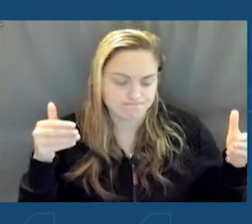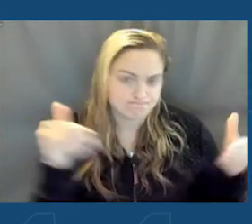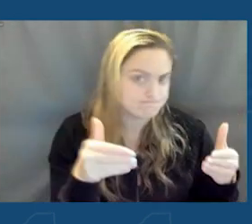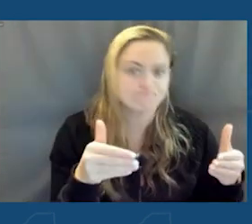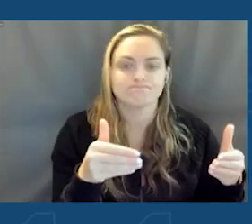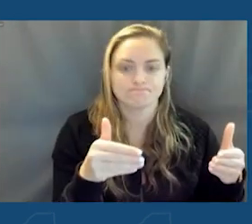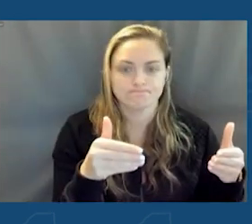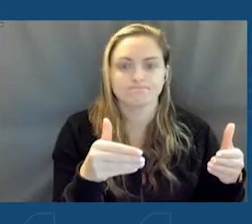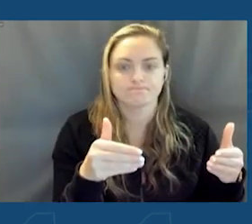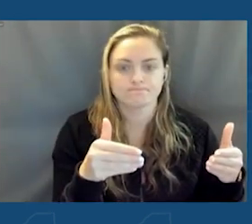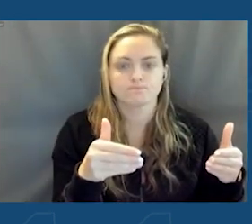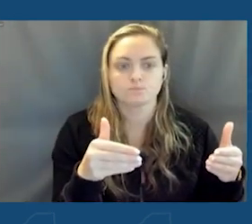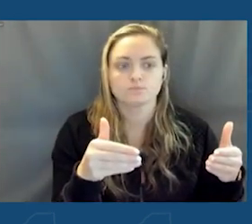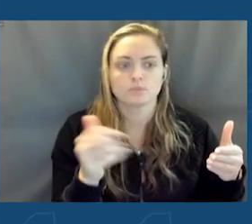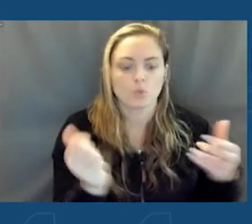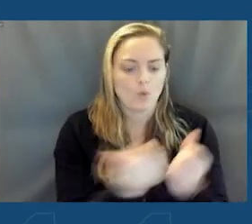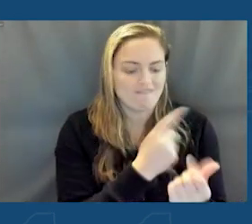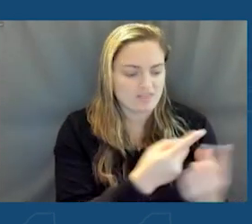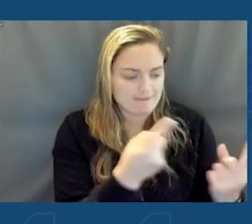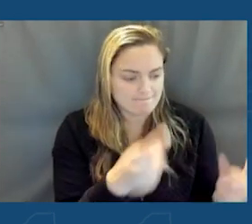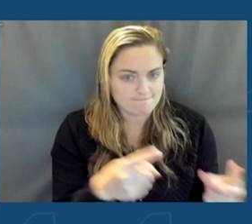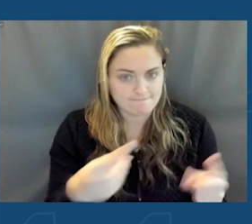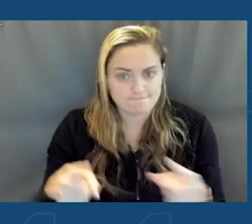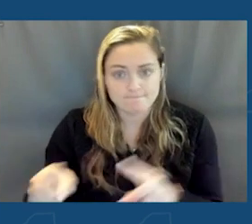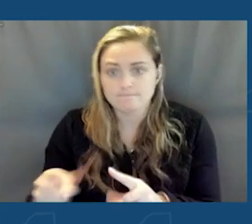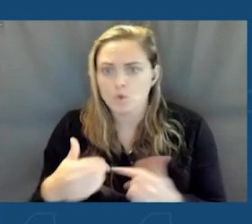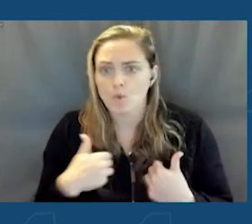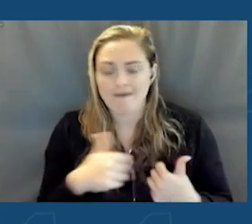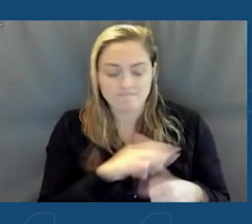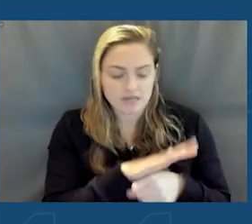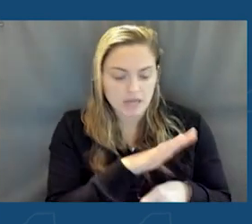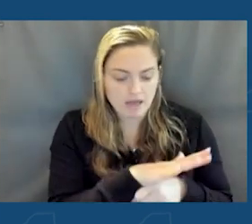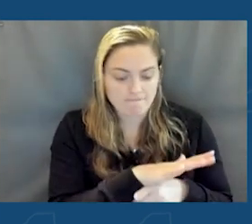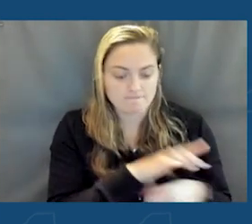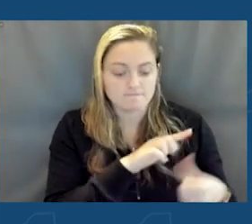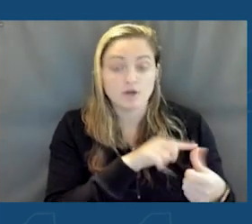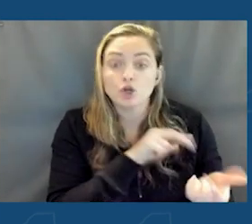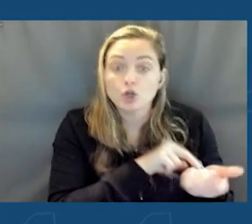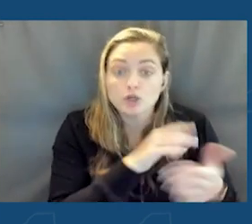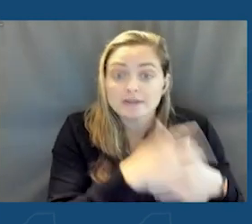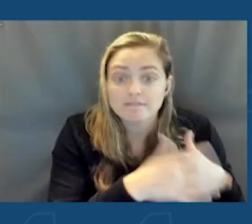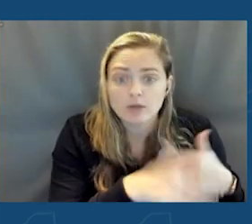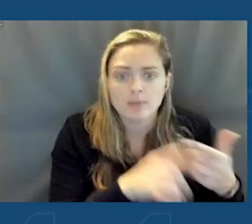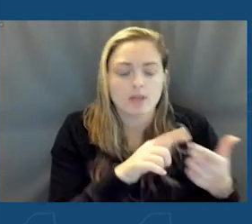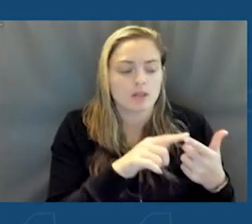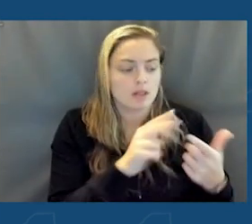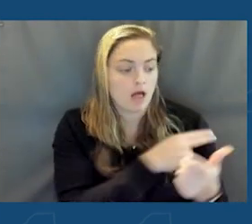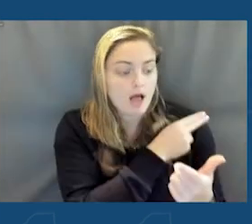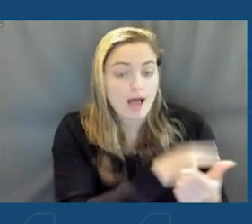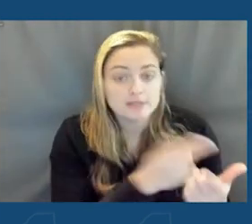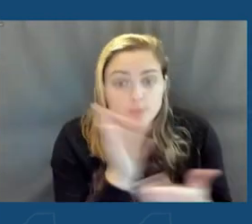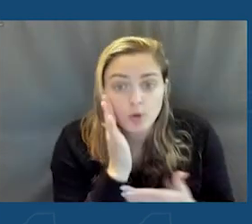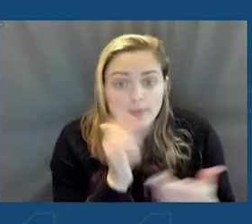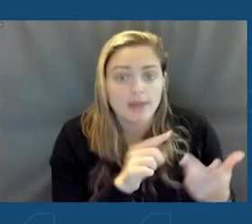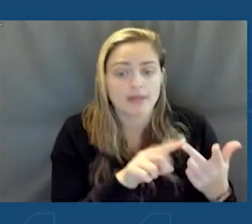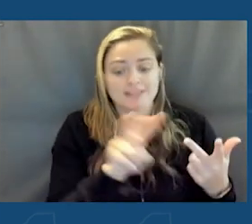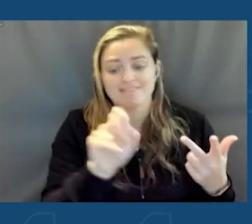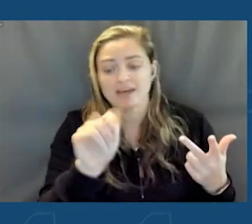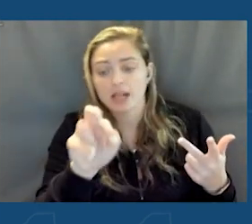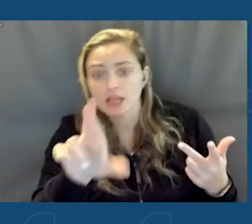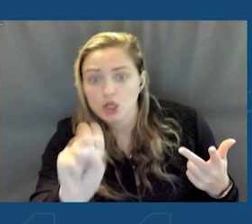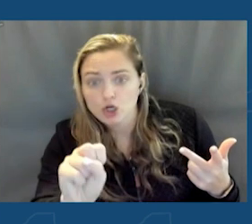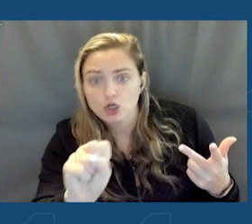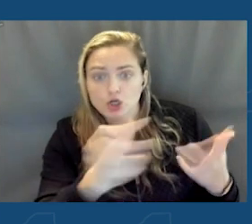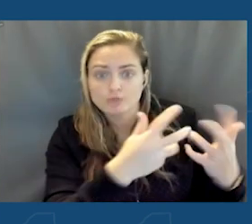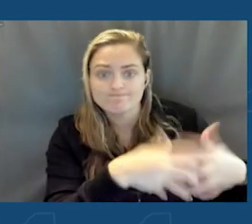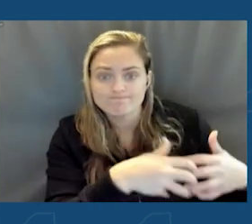on all the dynamics involved. You know, do they have enough nurses available? Do they have enough hospital beds? Do they have enough ventilators? So I want everyone to